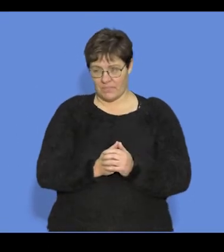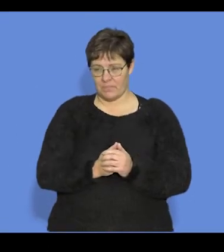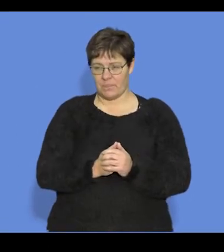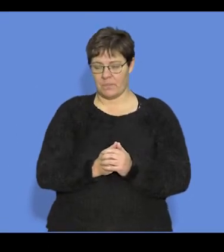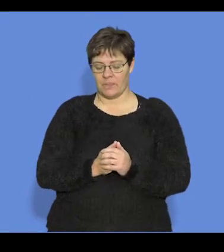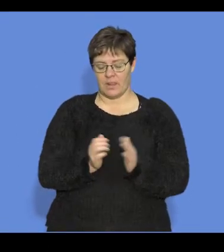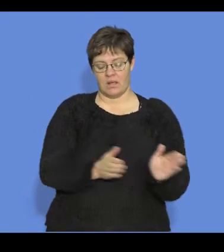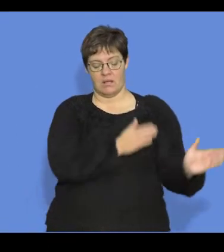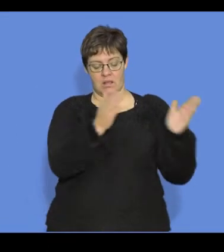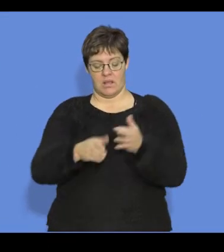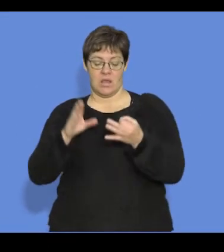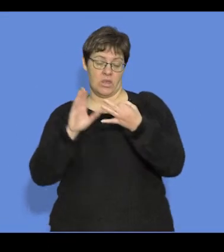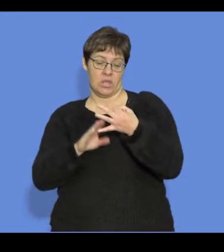identifying.